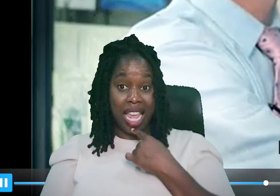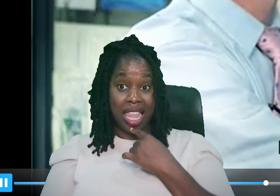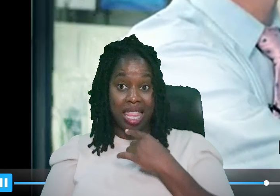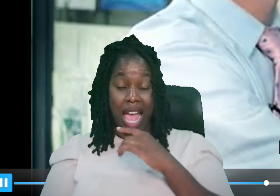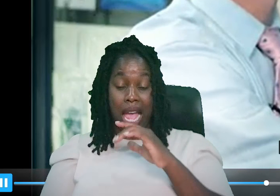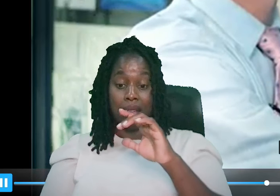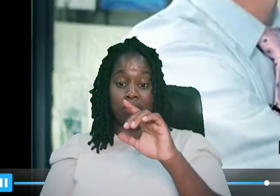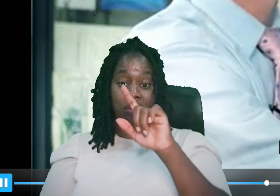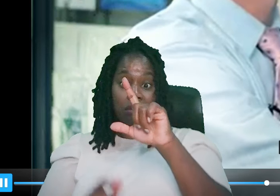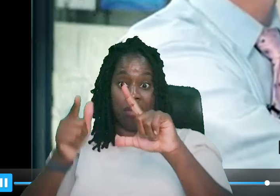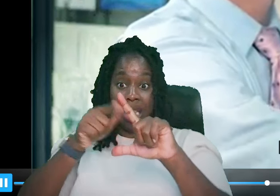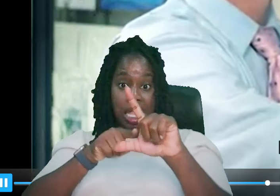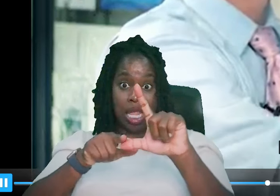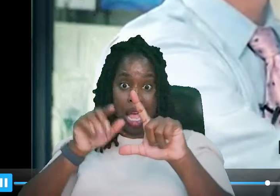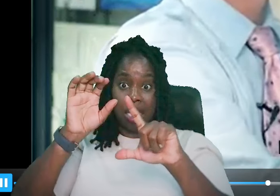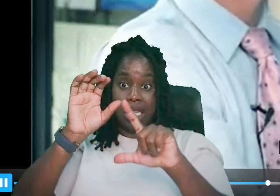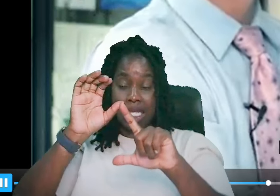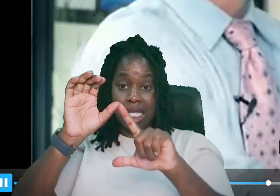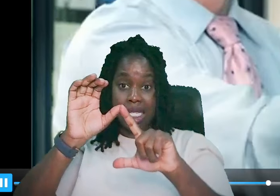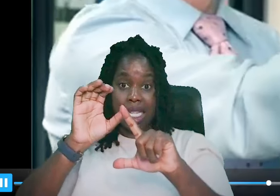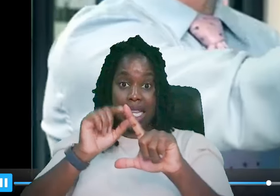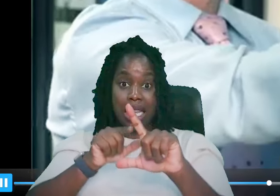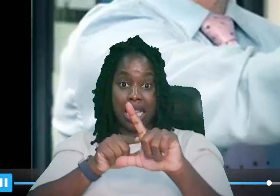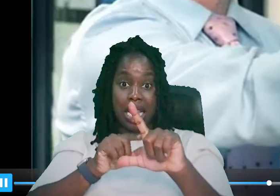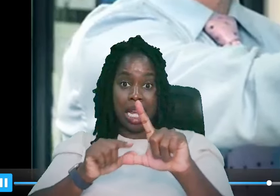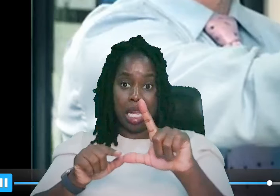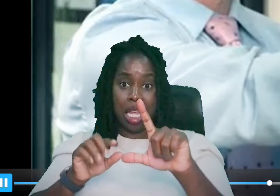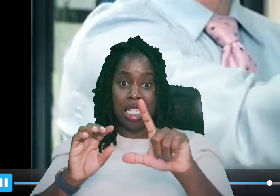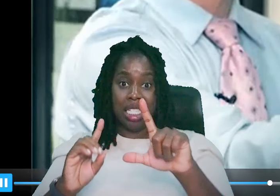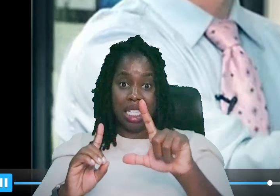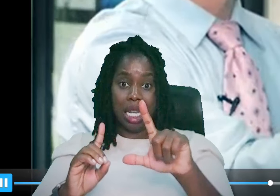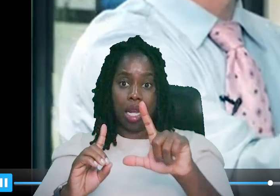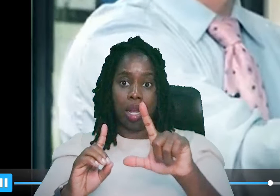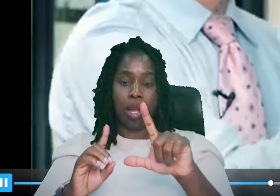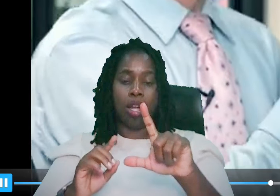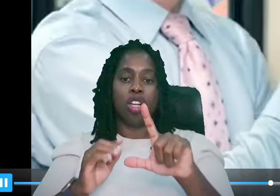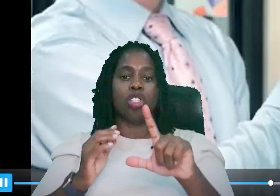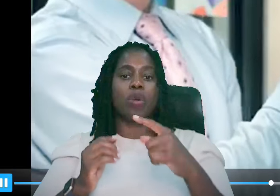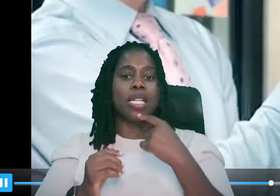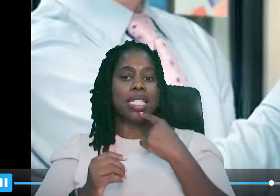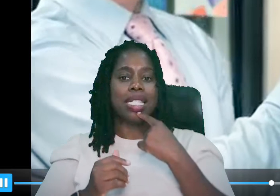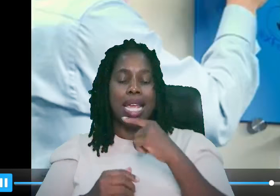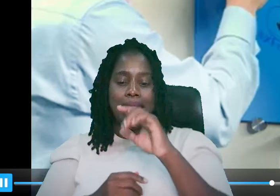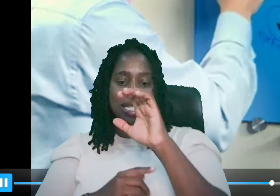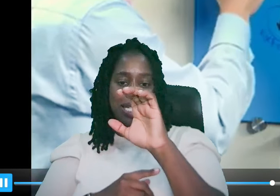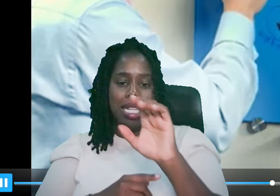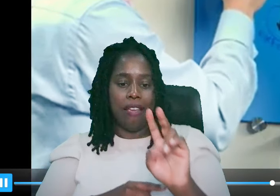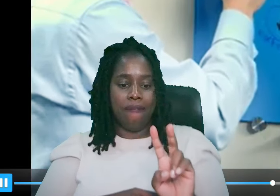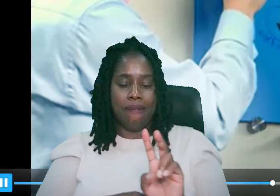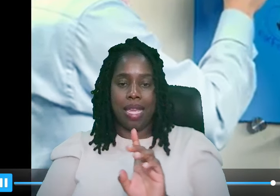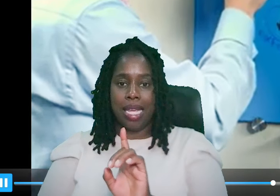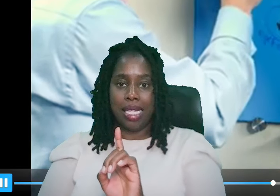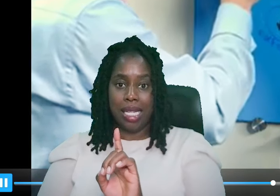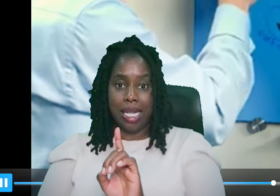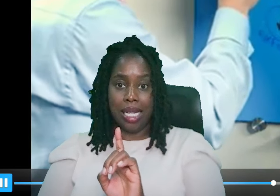and this point below here, B, is D, we would say we'd have angle CVD. So now we have